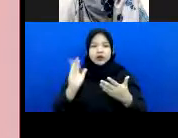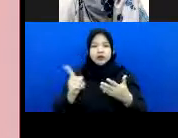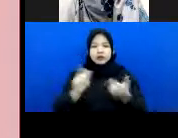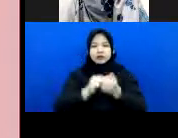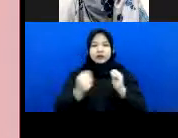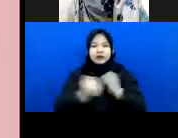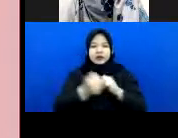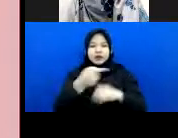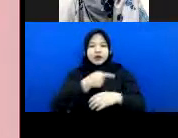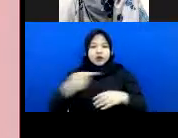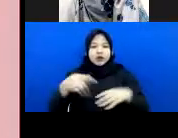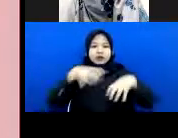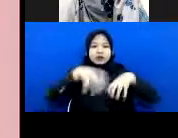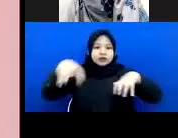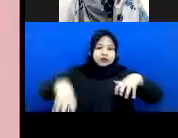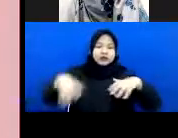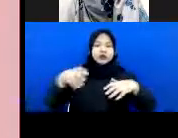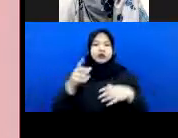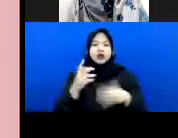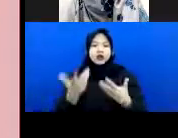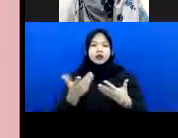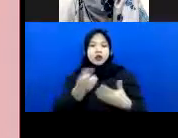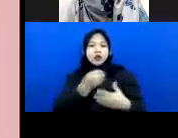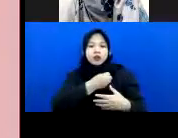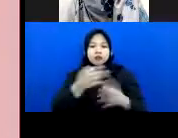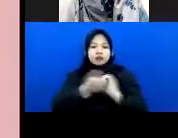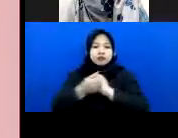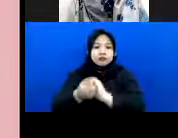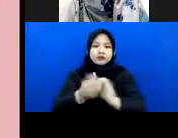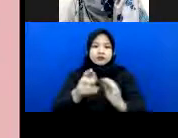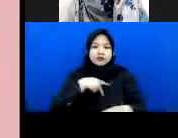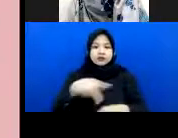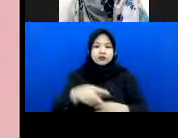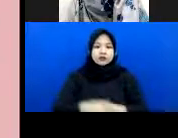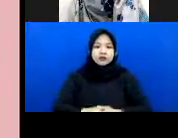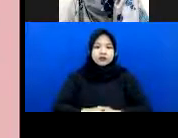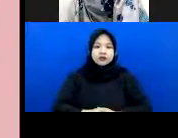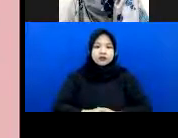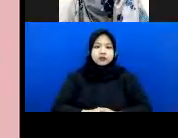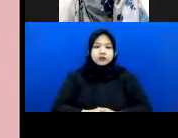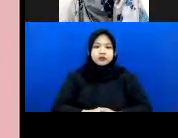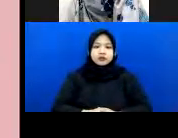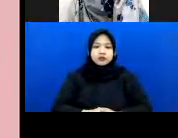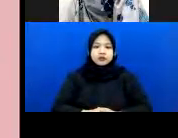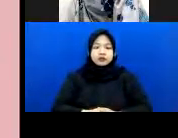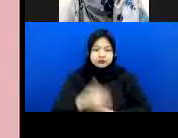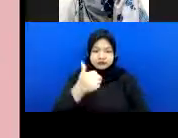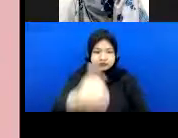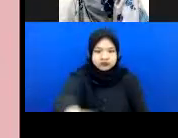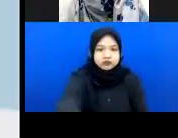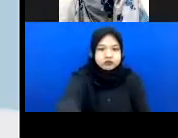We may also have a lack of demographic details as a shortcoming for elaborate analysis of data.